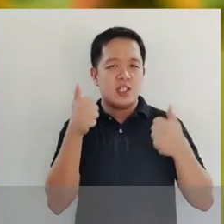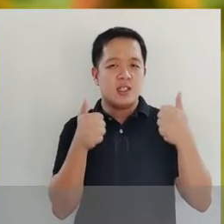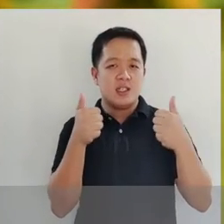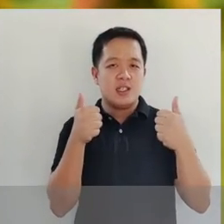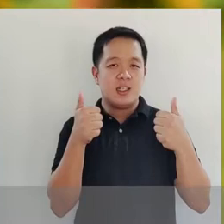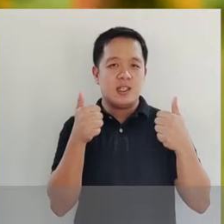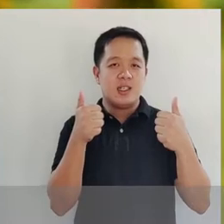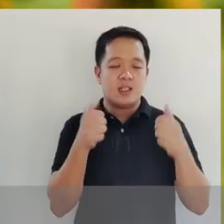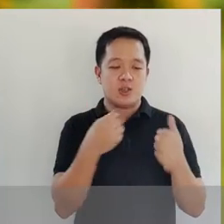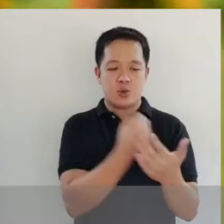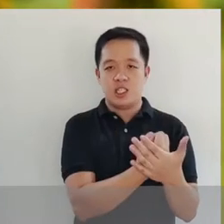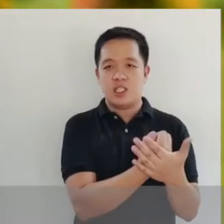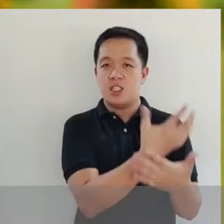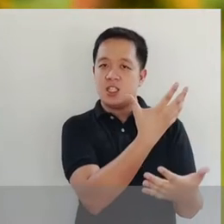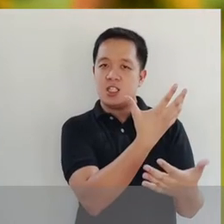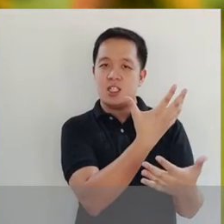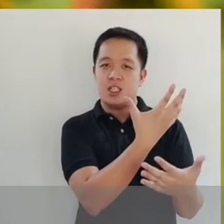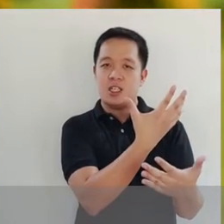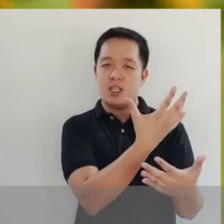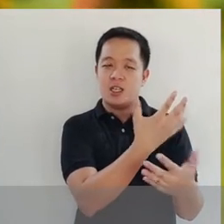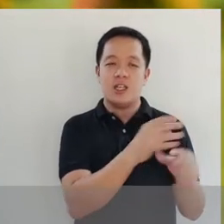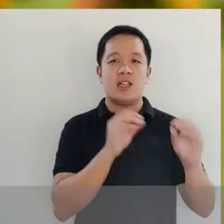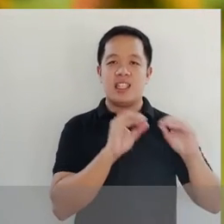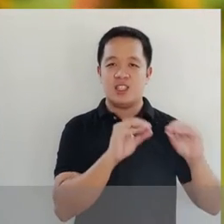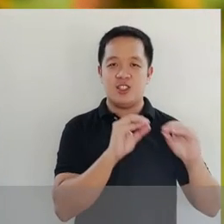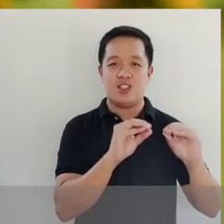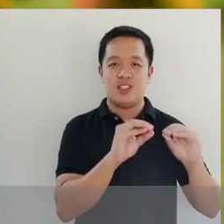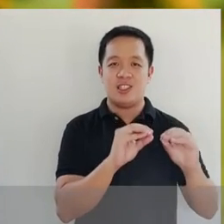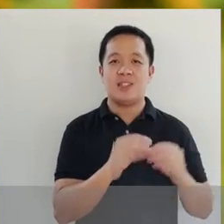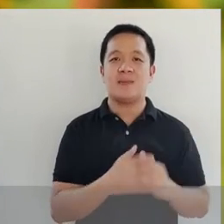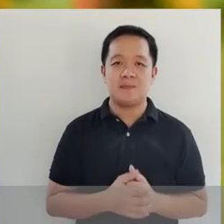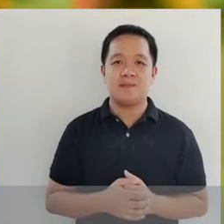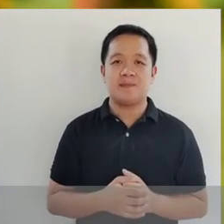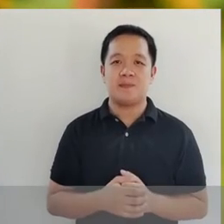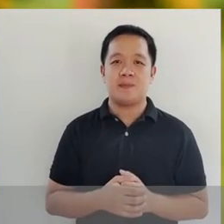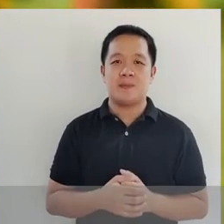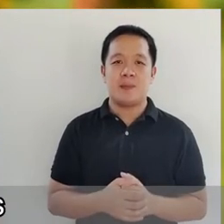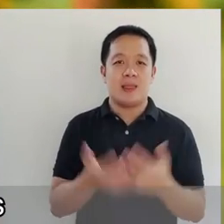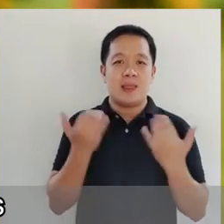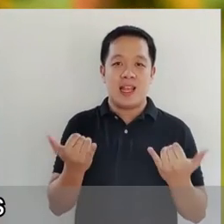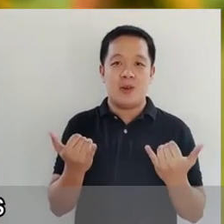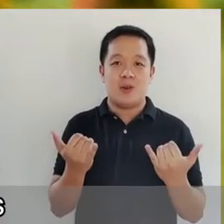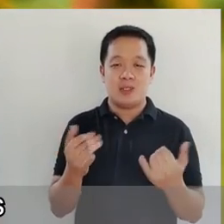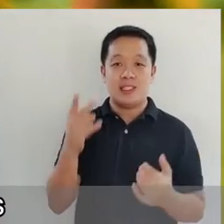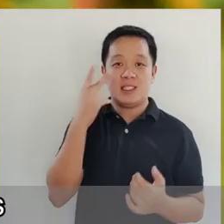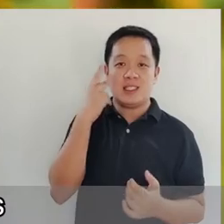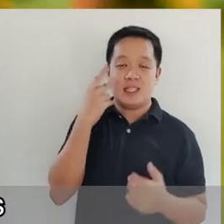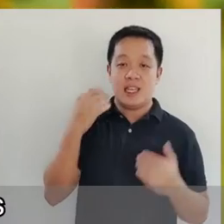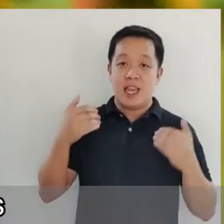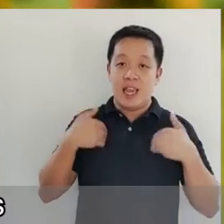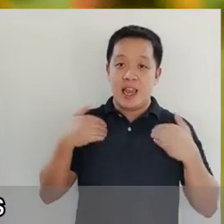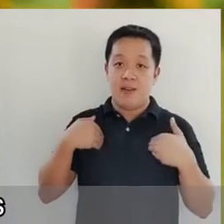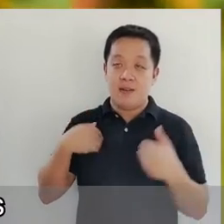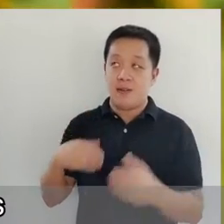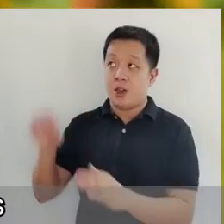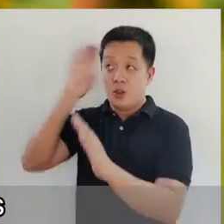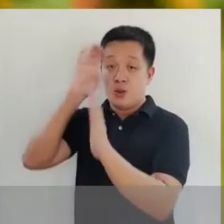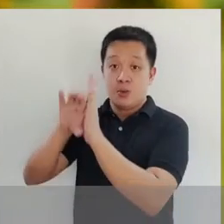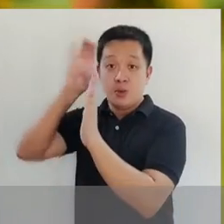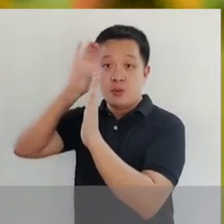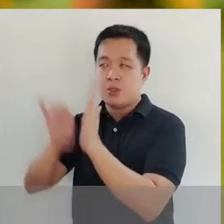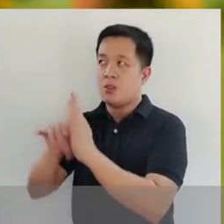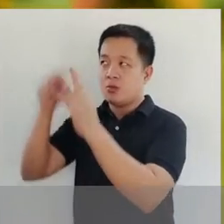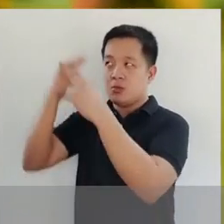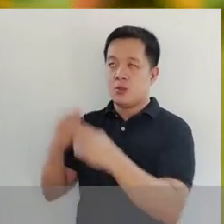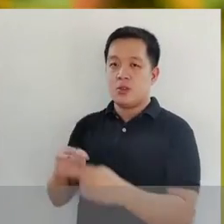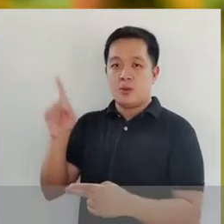which, reach, and teach. Now let us see if you can use the correct digraphs